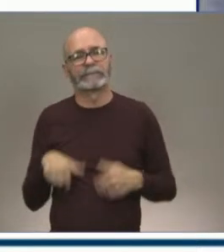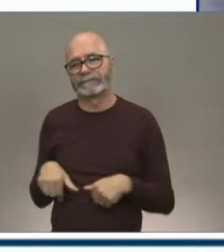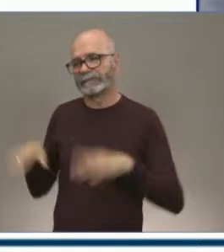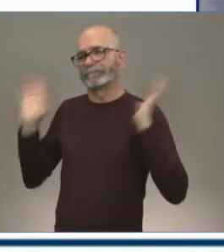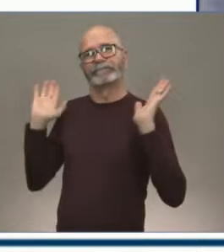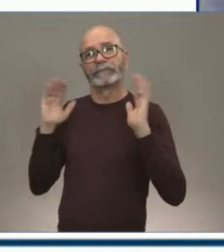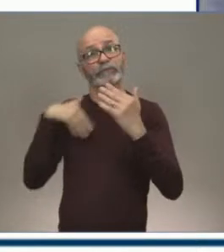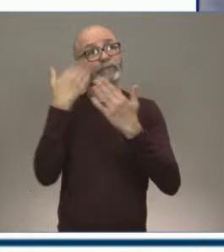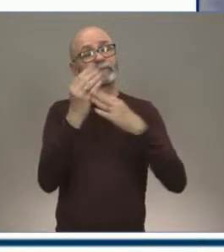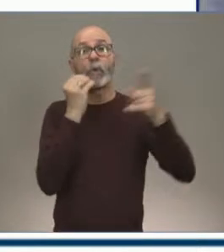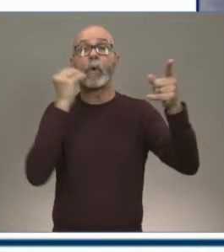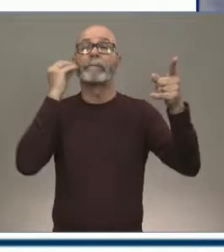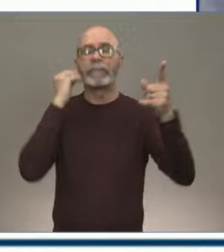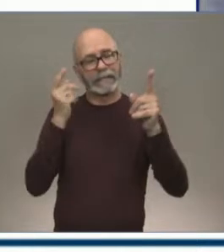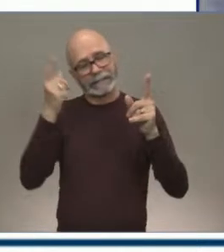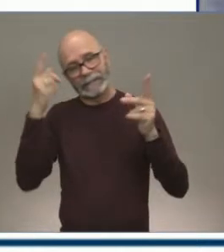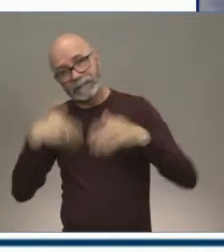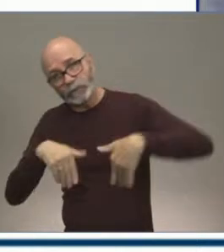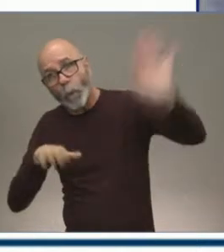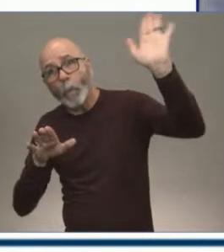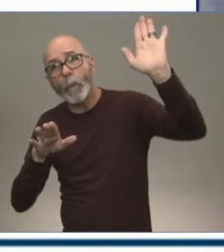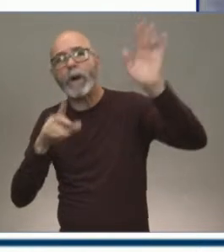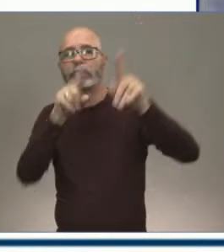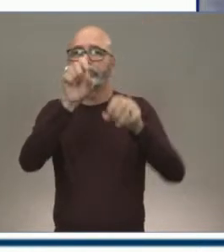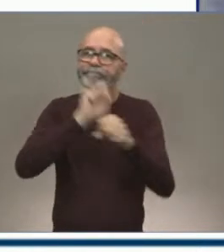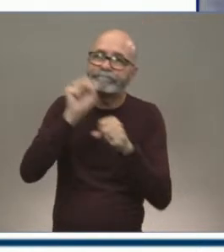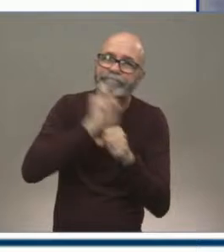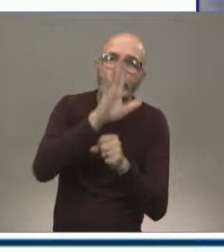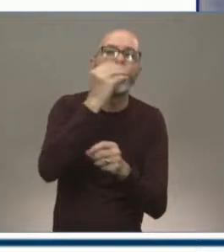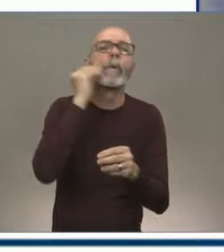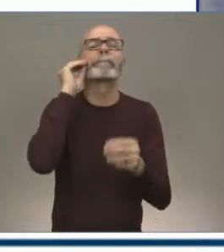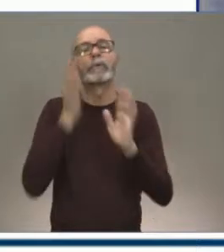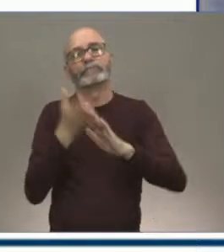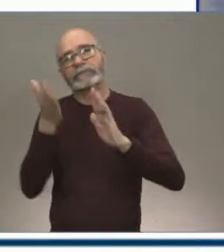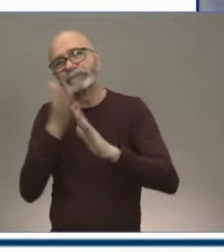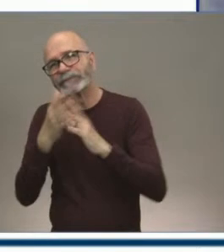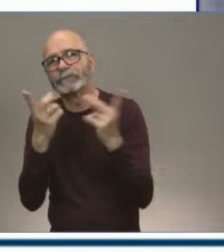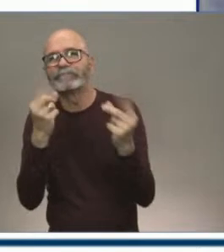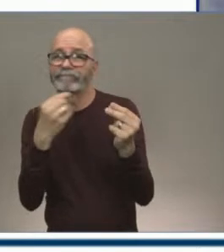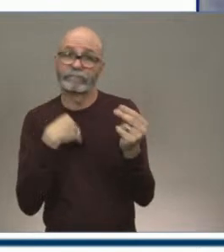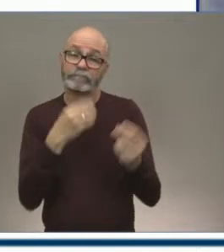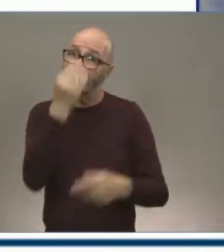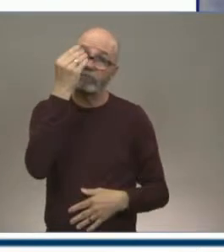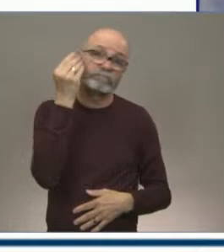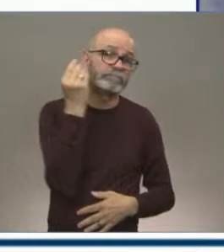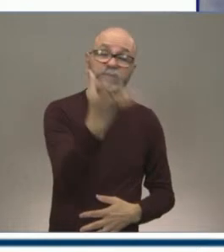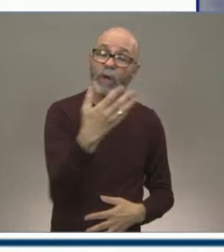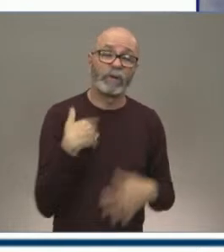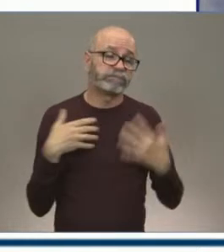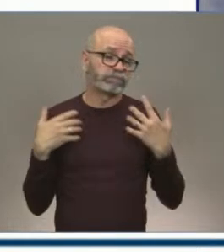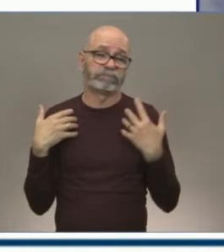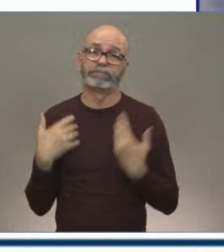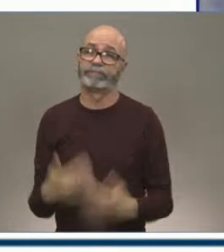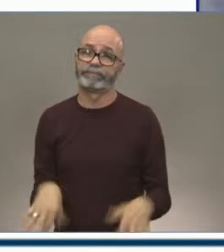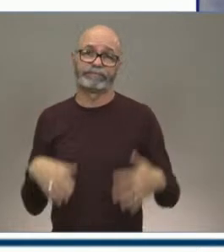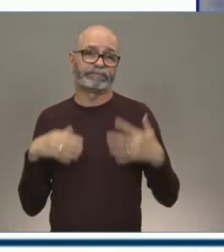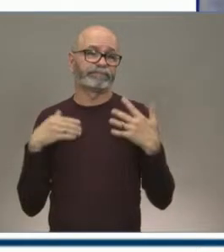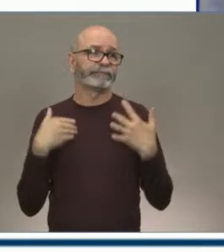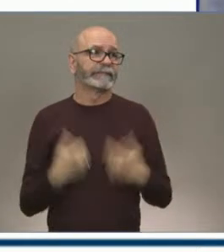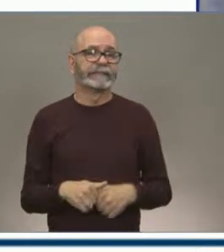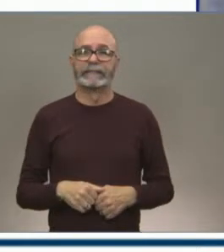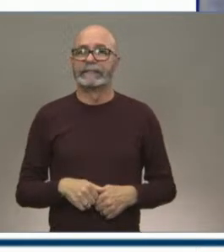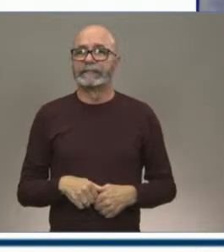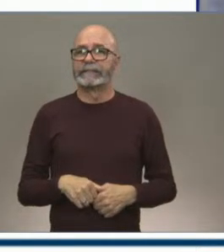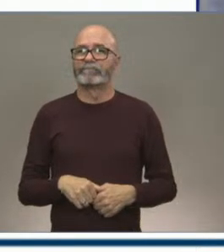continue to add more work at home. And I just want to tell you that you're a remarkable man, and I'm